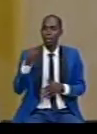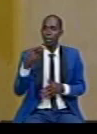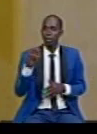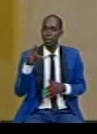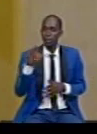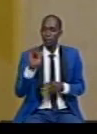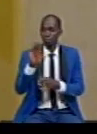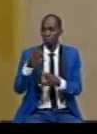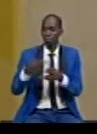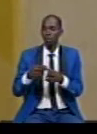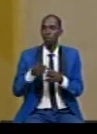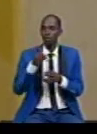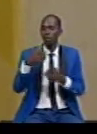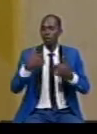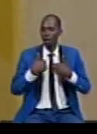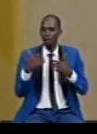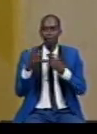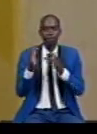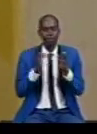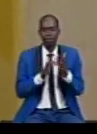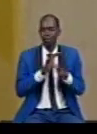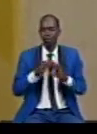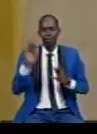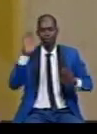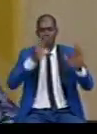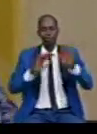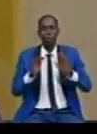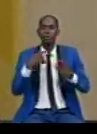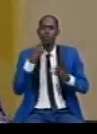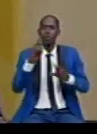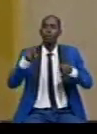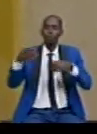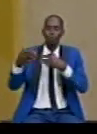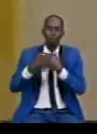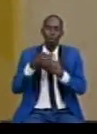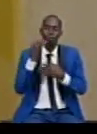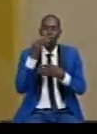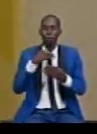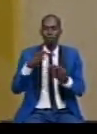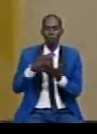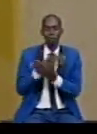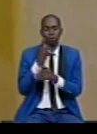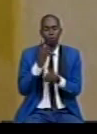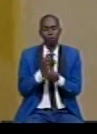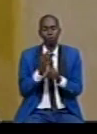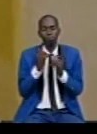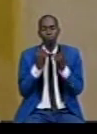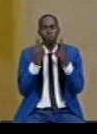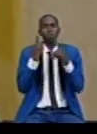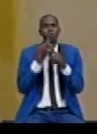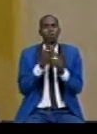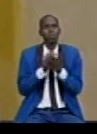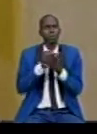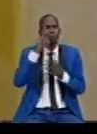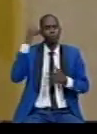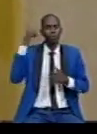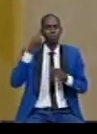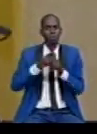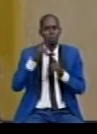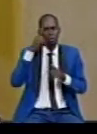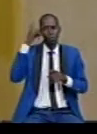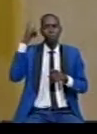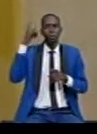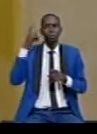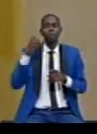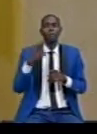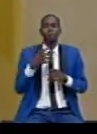that song, he said, go and be singing. That is your song. So I woke up from that sleep, that dream. As I woke up, I said, okay, I